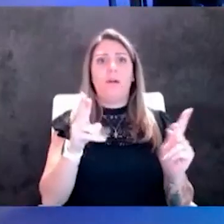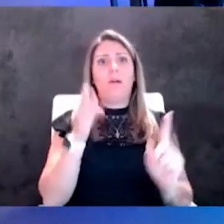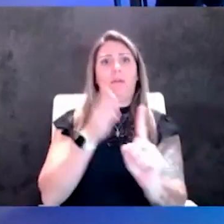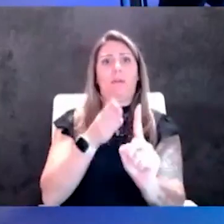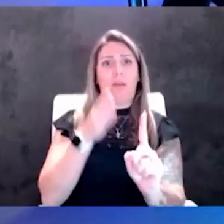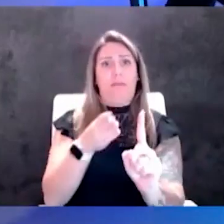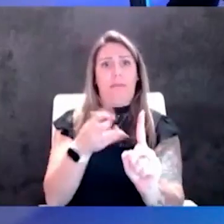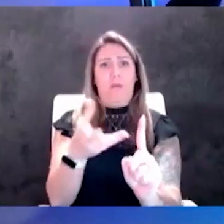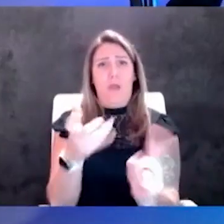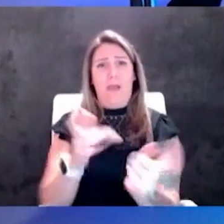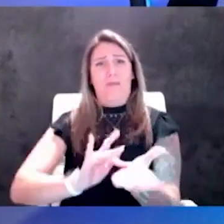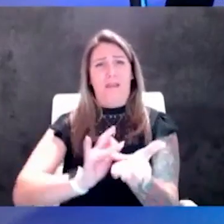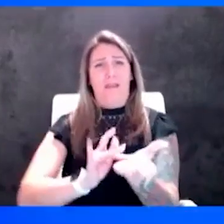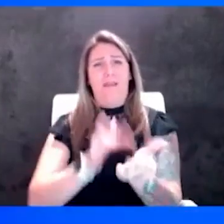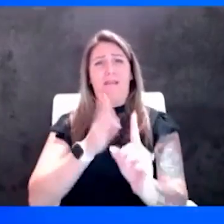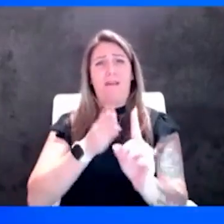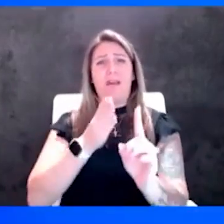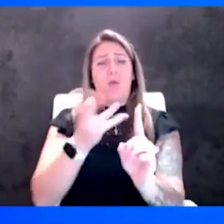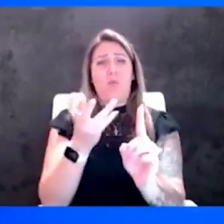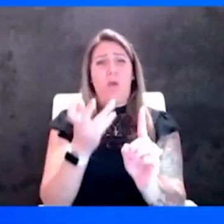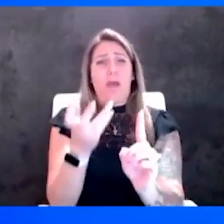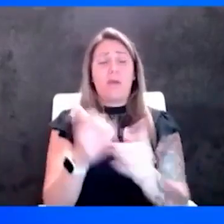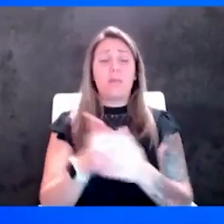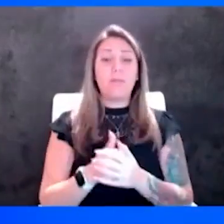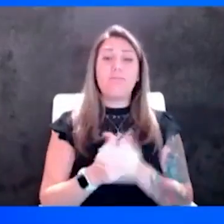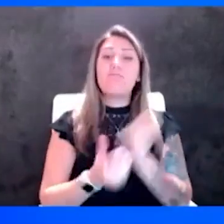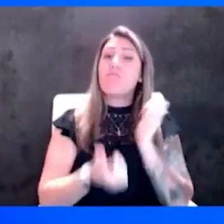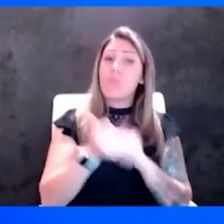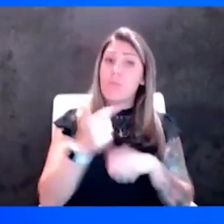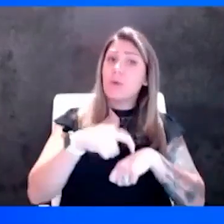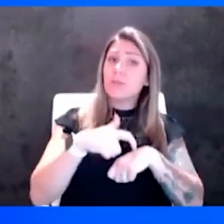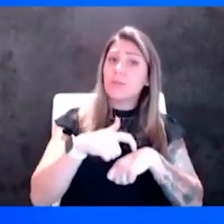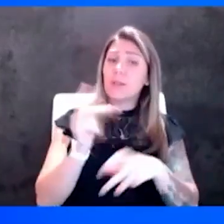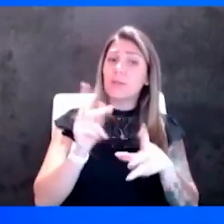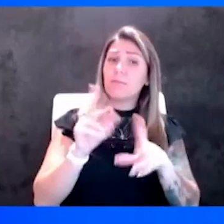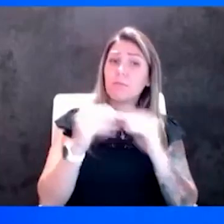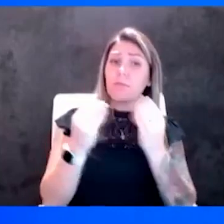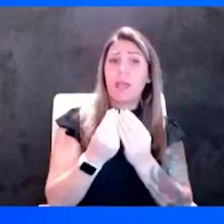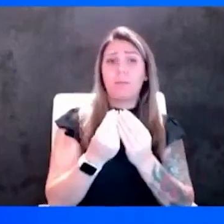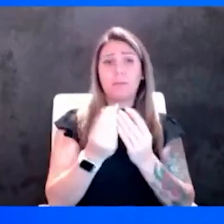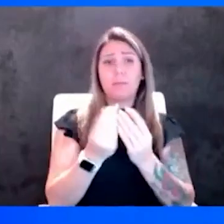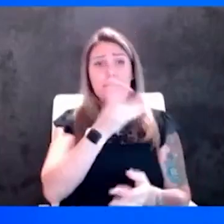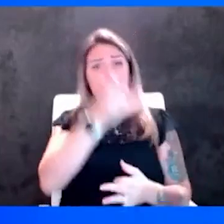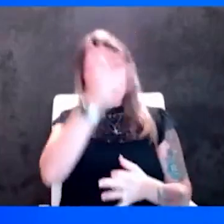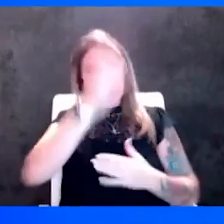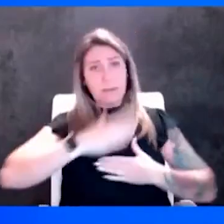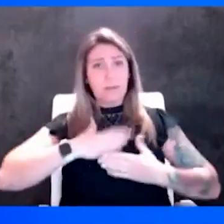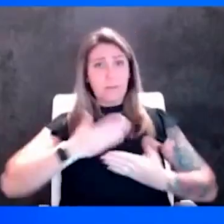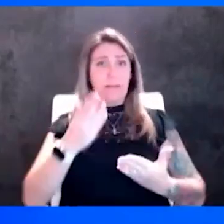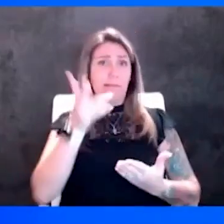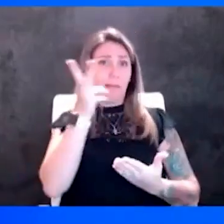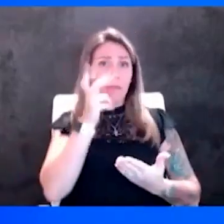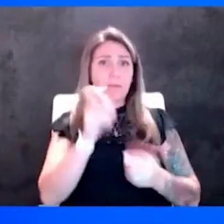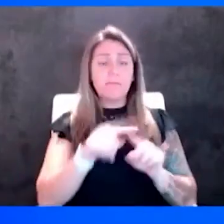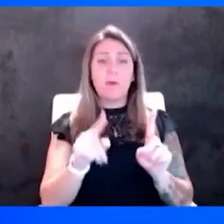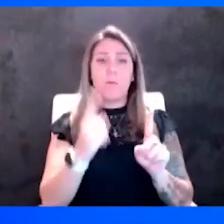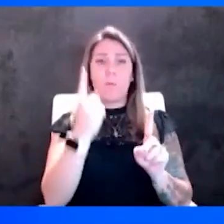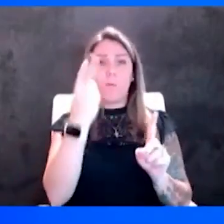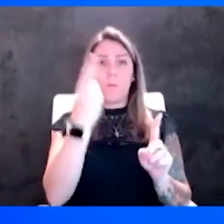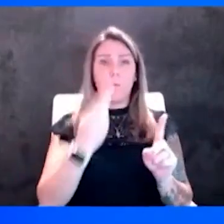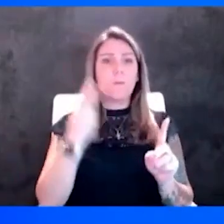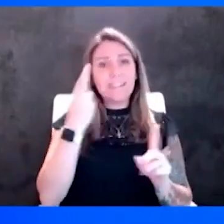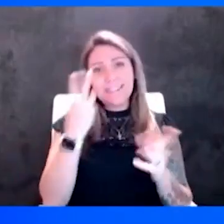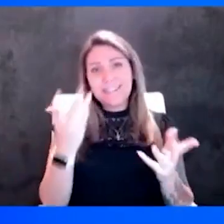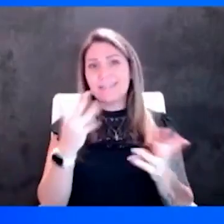me a drug? Well, most of the time, families and parents are willing to listen, but this is one of the reasons, just to continue what Dr. Simpson